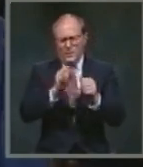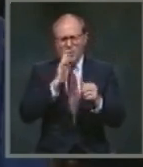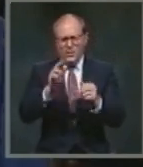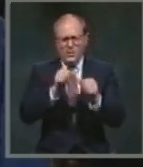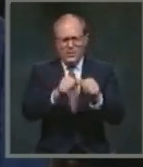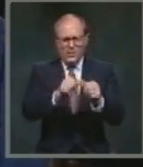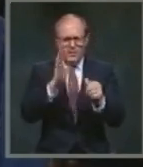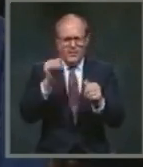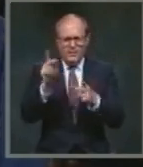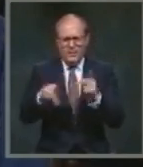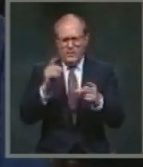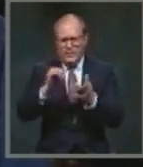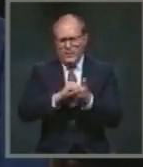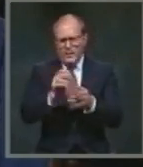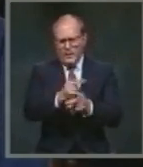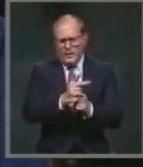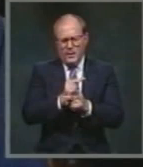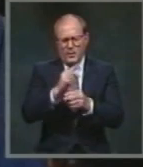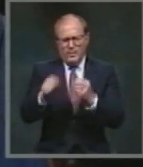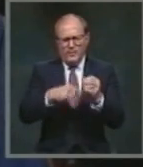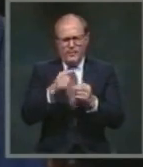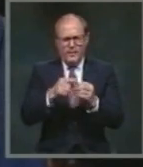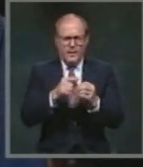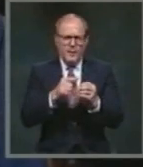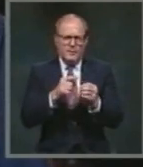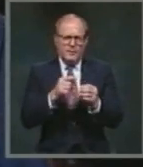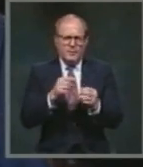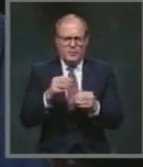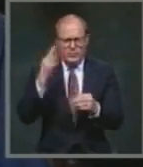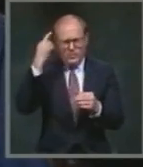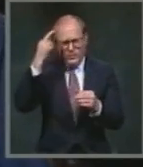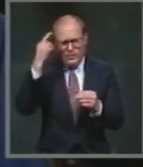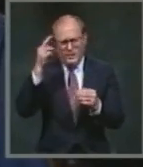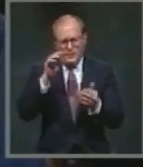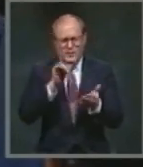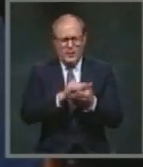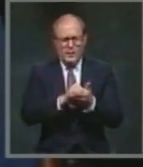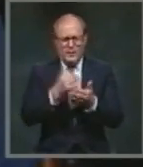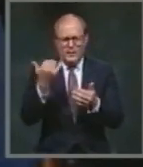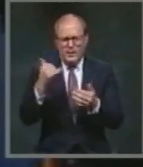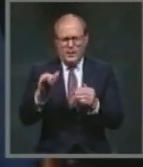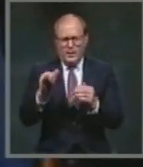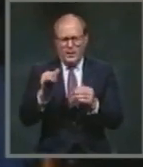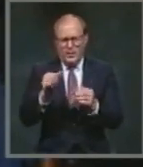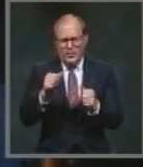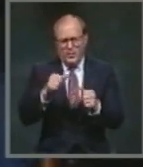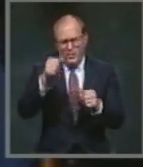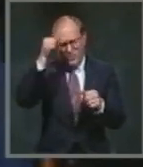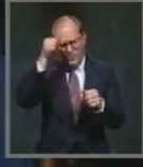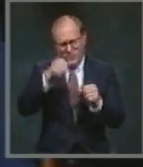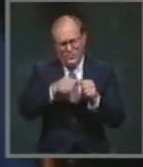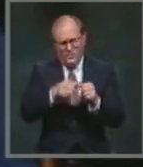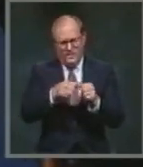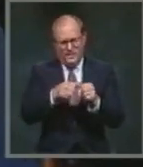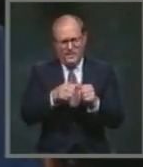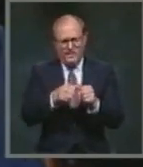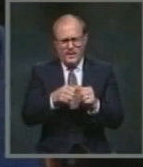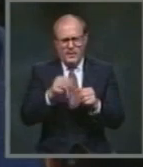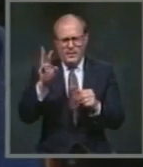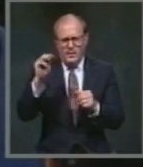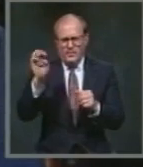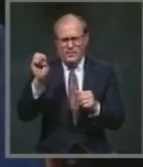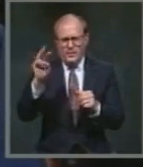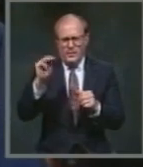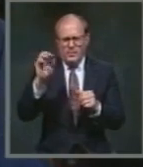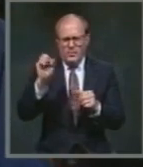people who care about those people or events or causes which they commemorate. So it's true.